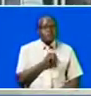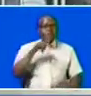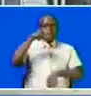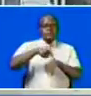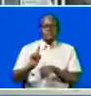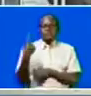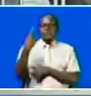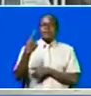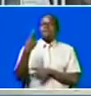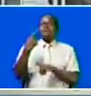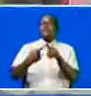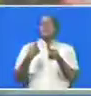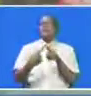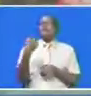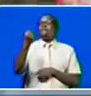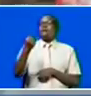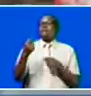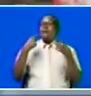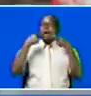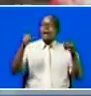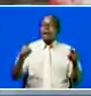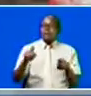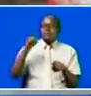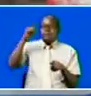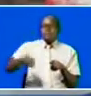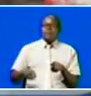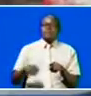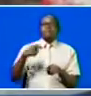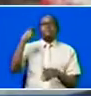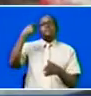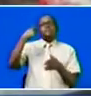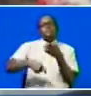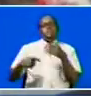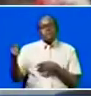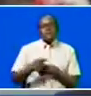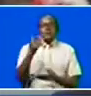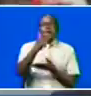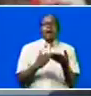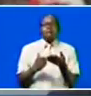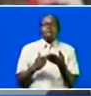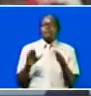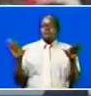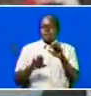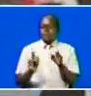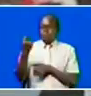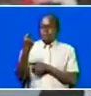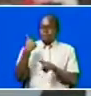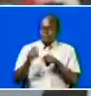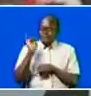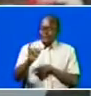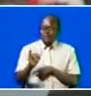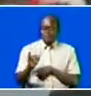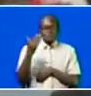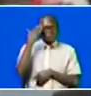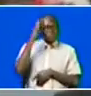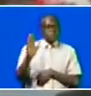his first term, Uhuru announced that he would take a pay cut alongside with his deputy. But that